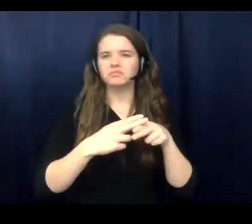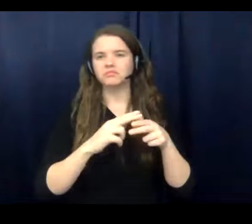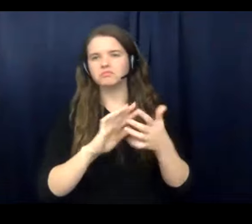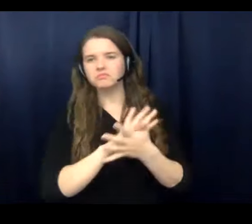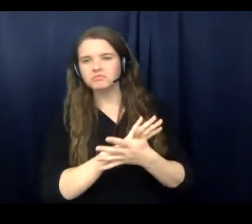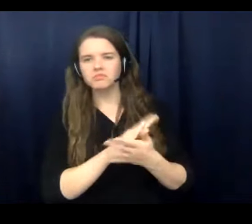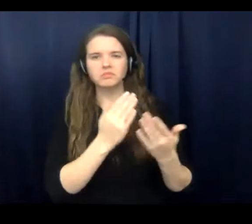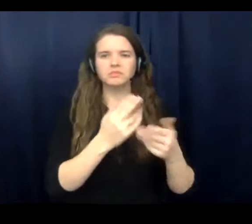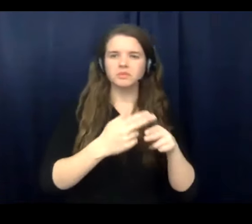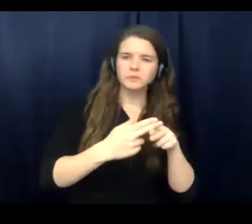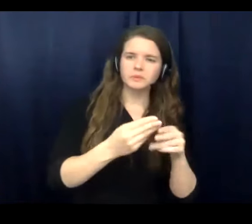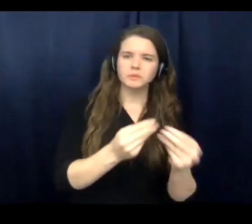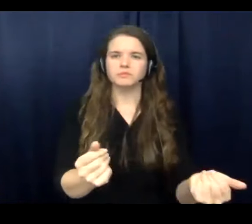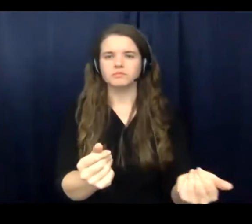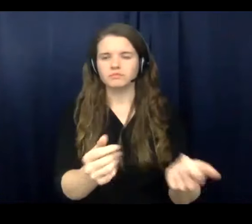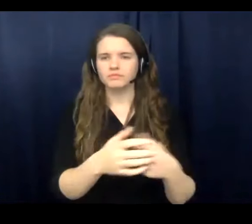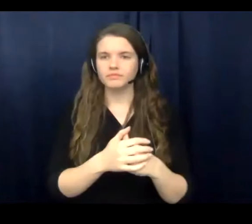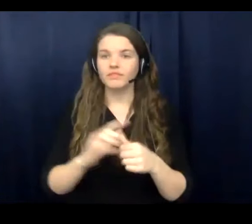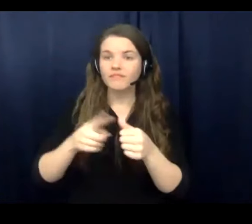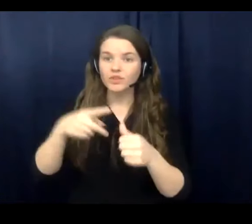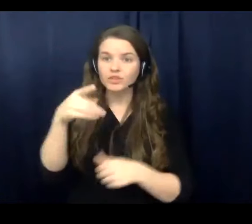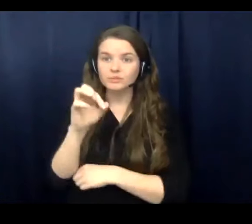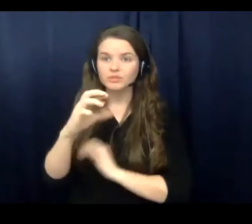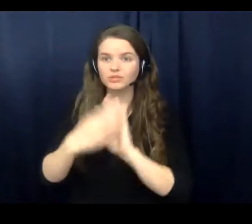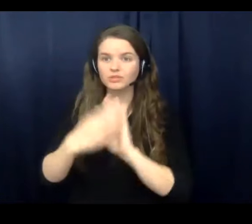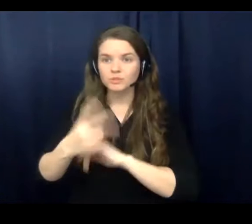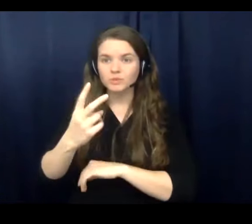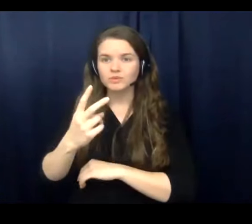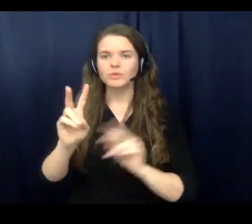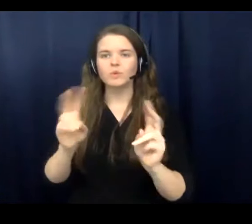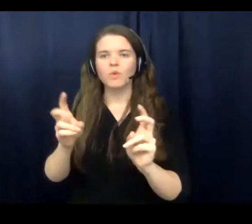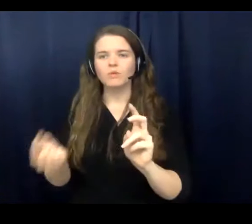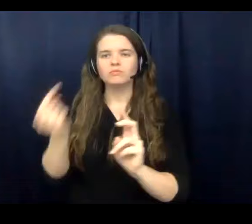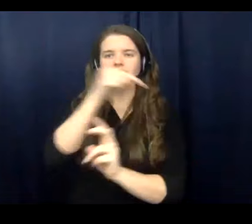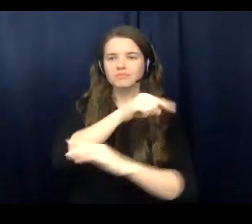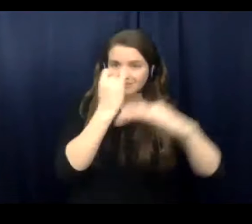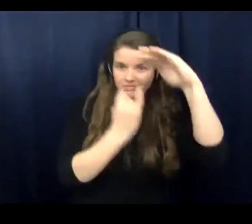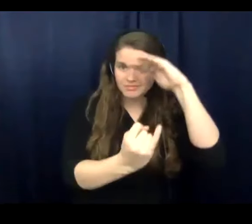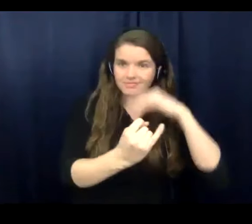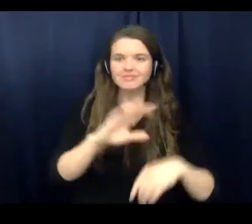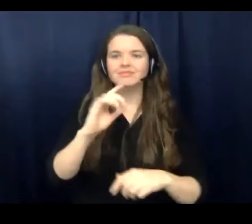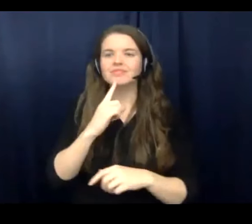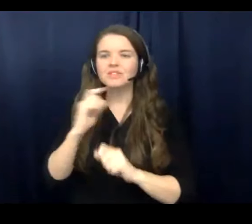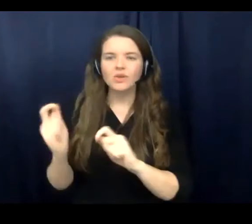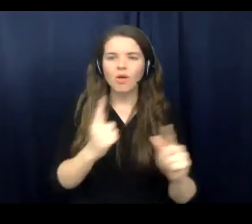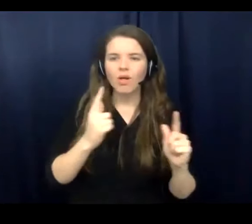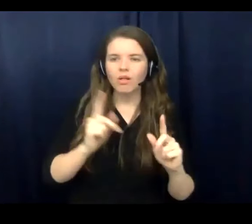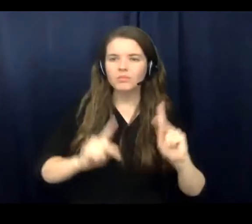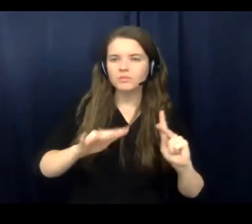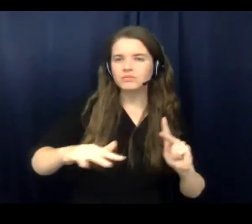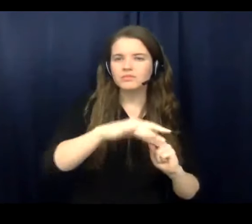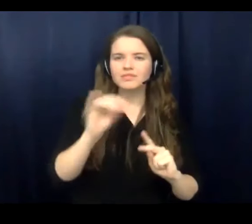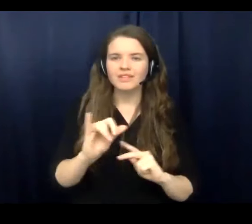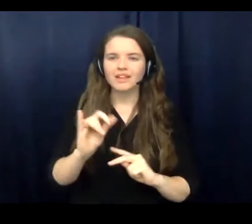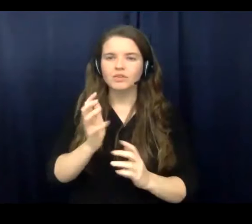In 1 Peter chapter 2, the next chapter, when he quotes Isaiah, he says, all men are like grass, all their glory is like